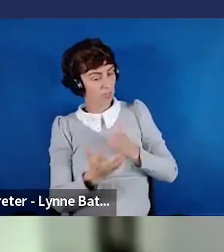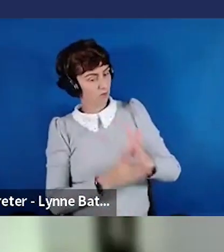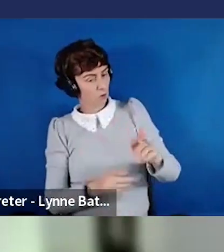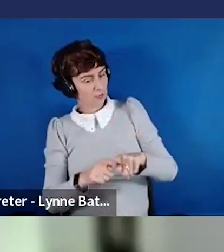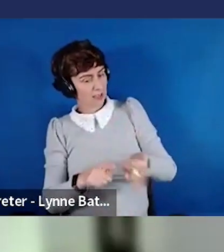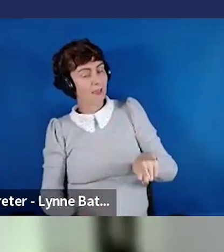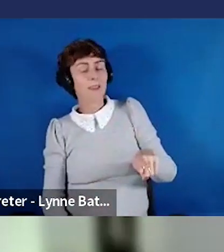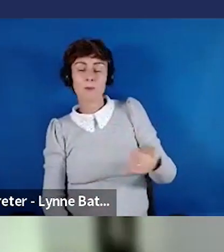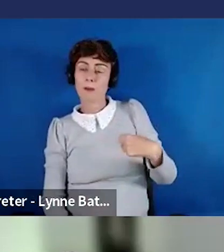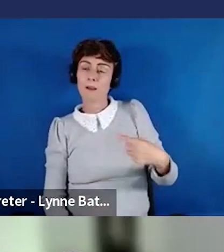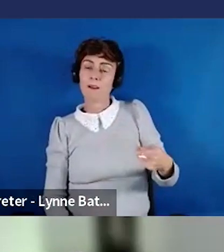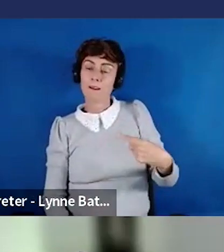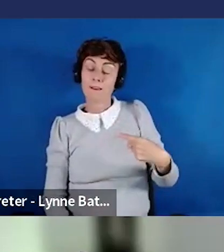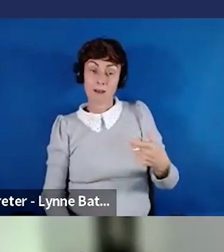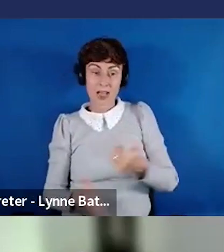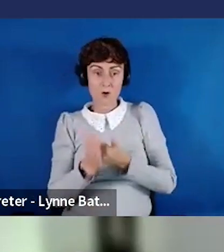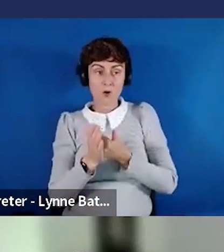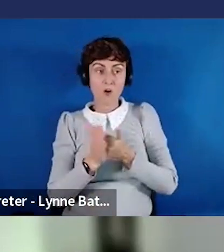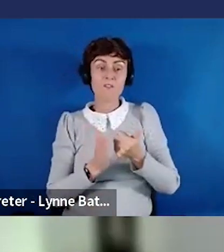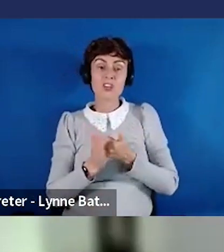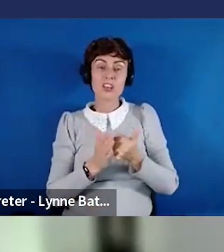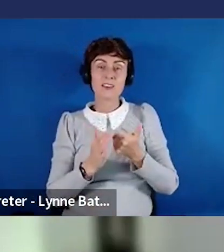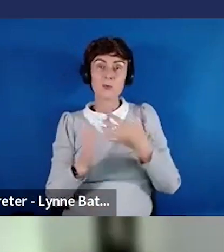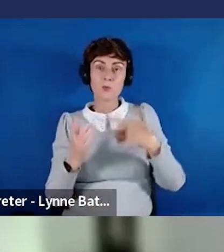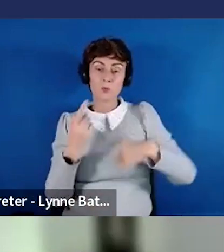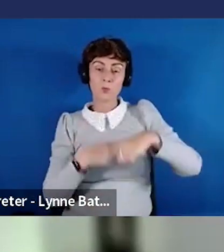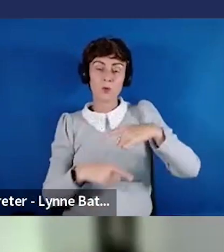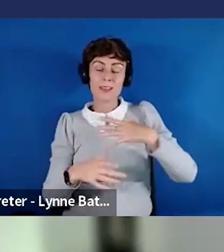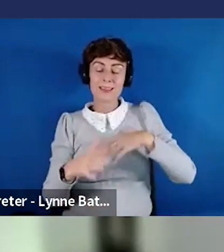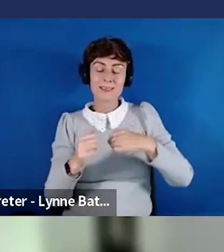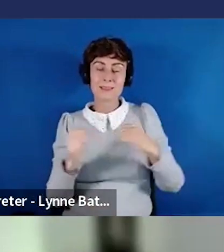makes sense. And also even offering that space to